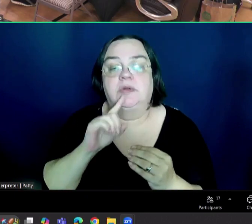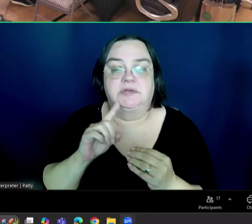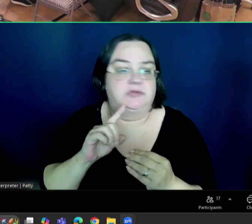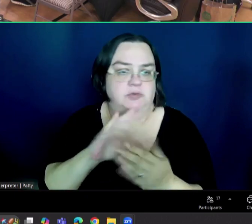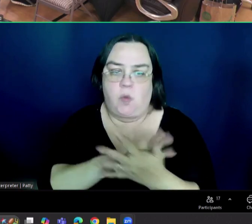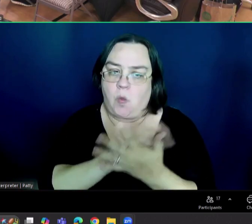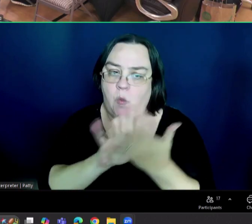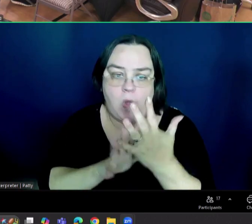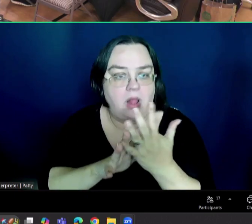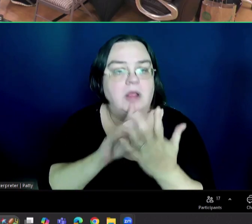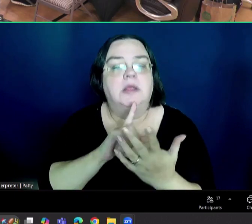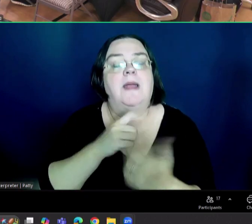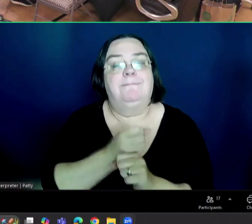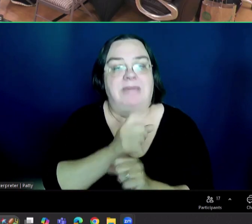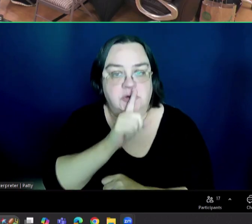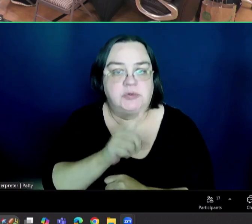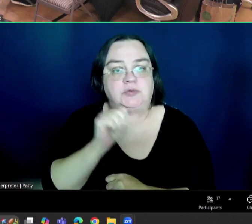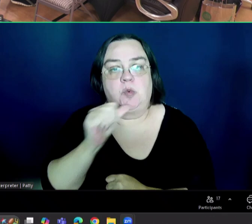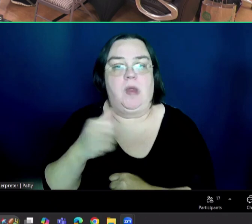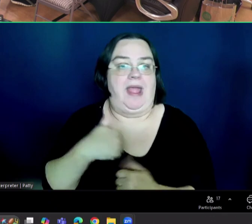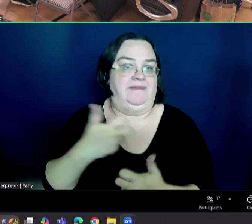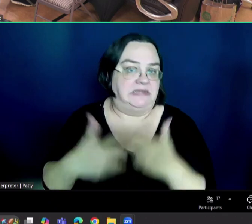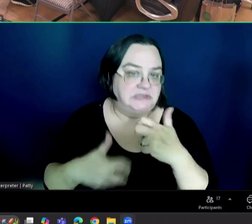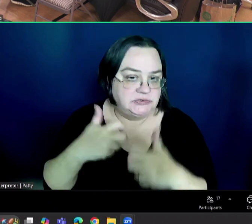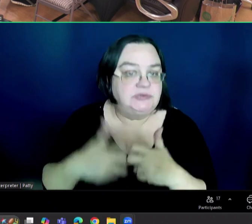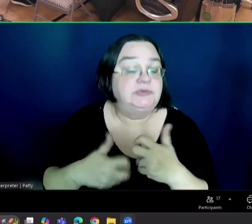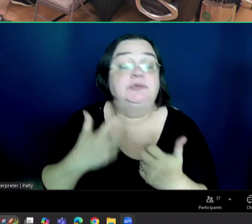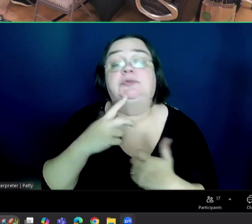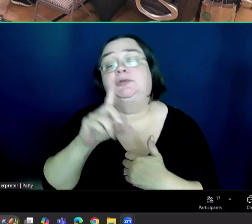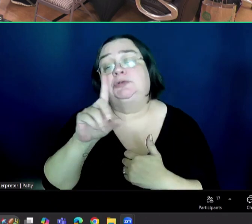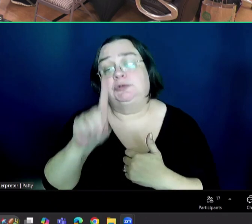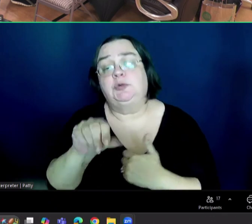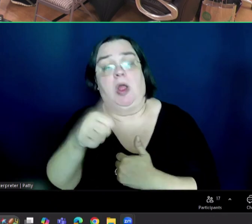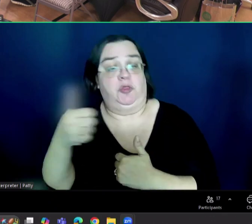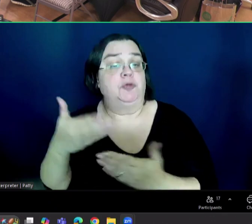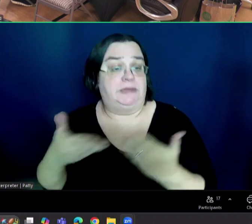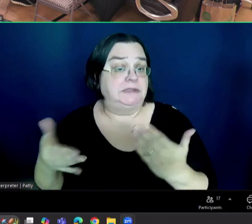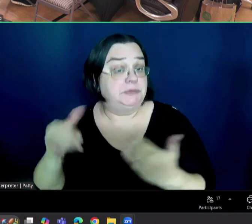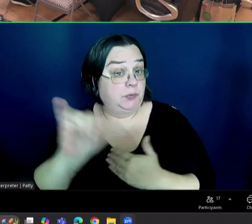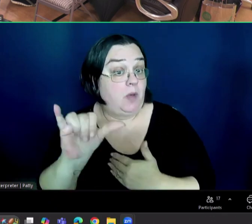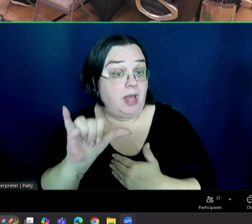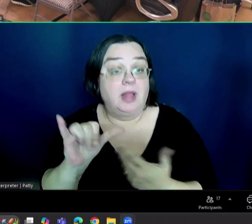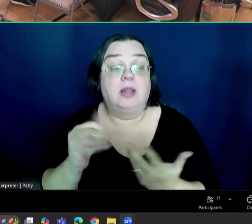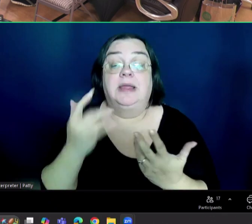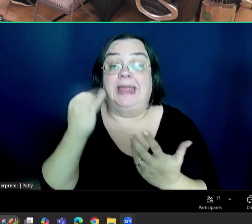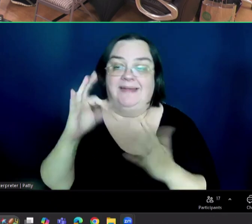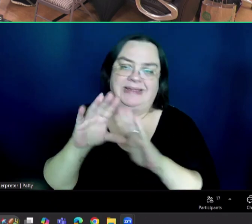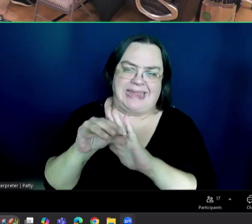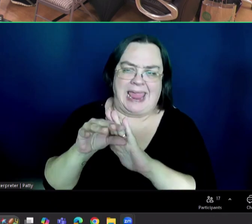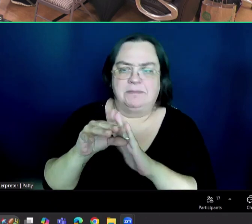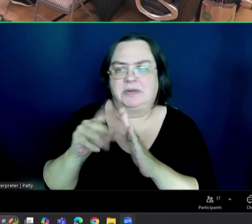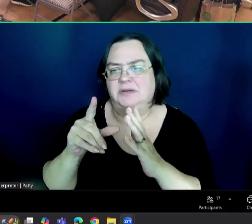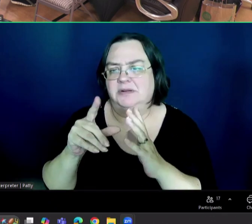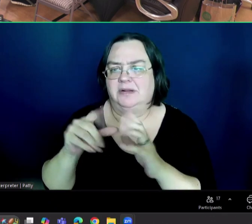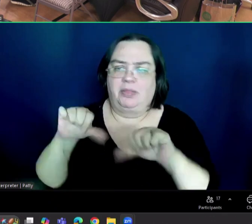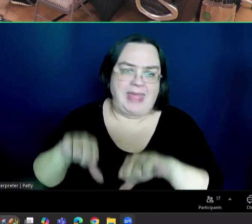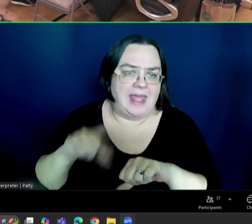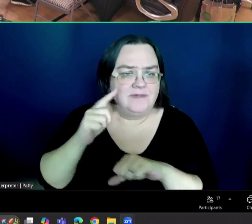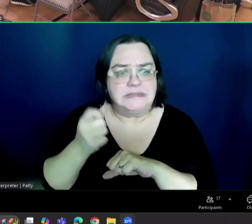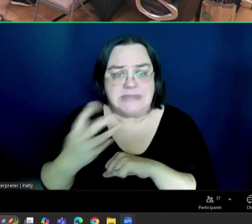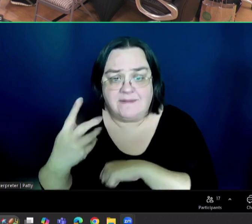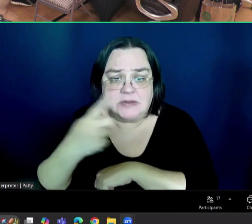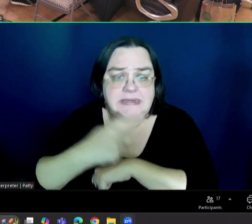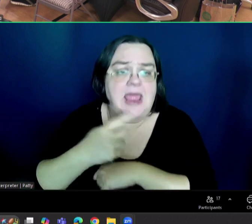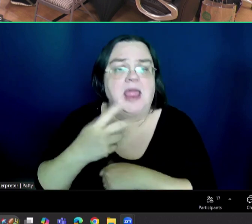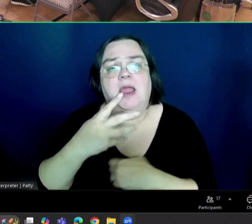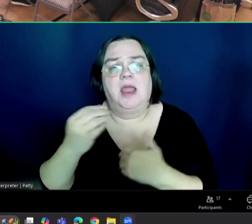It's ensuring that there's not an issue, and we do other things as well. If the camera's down for so many days, and there's effectively